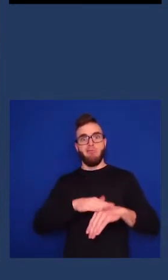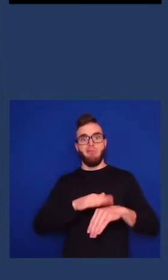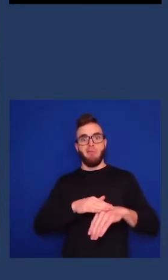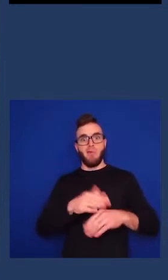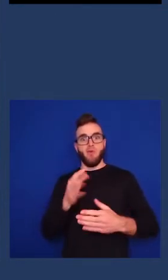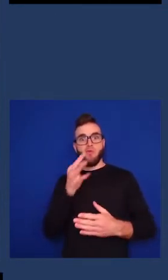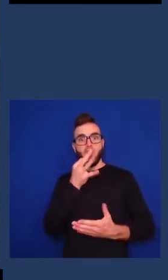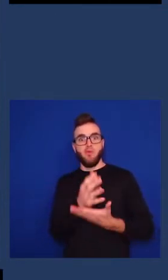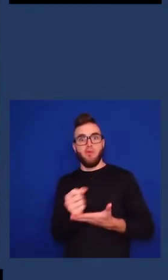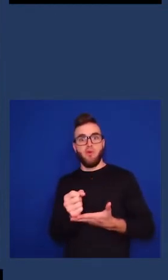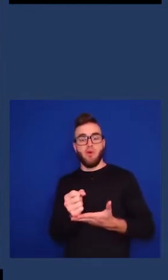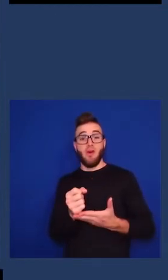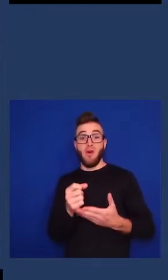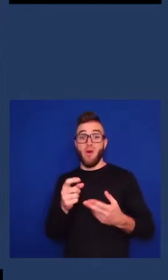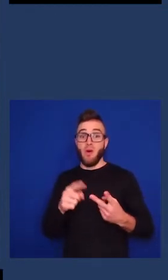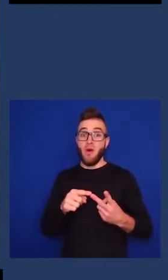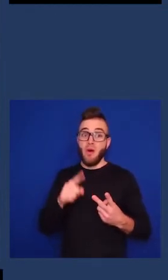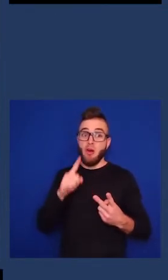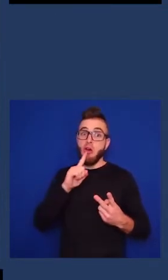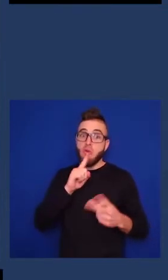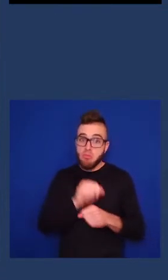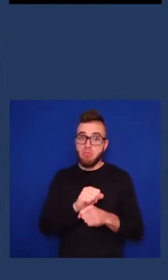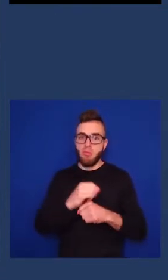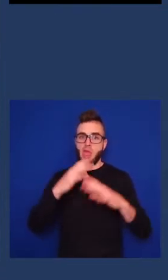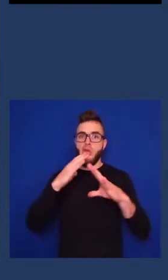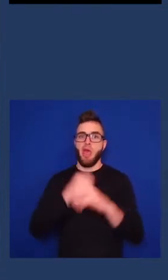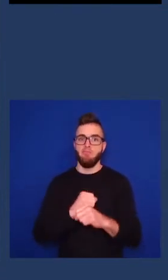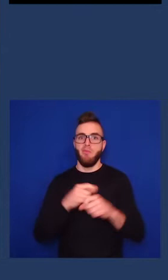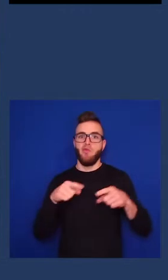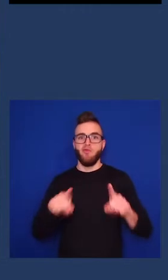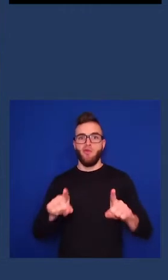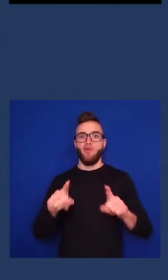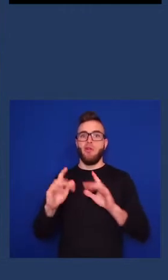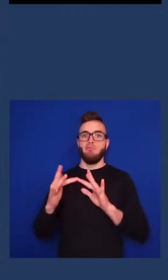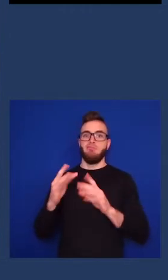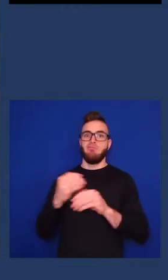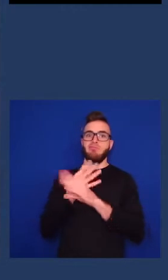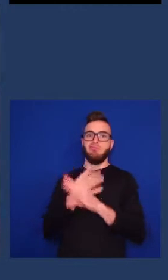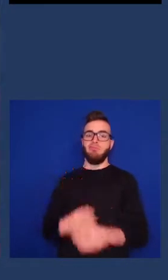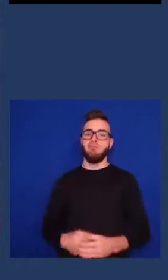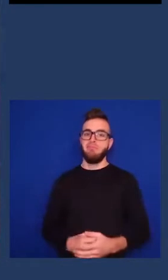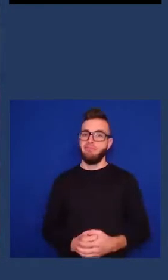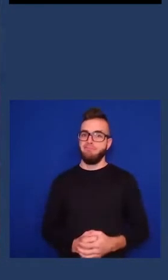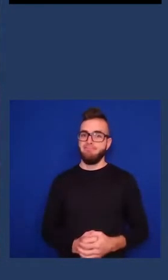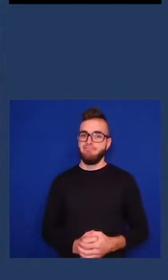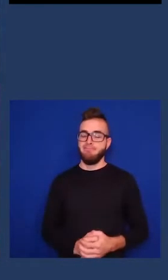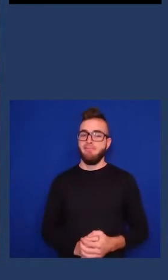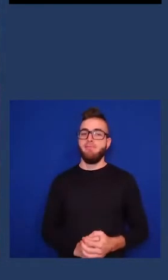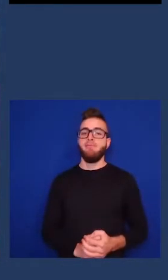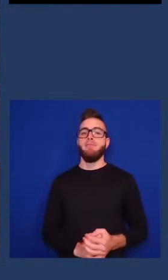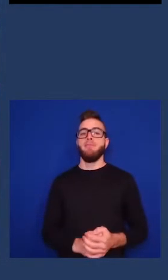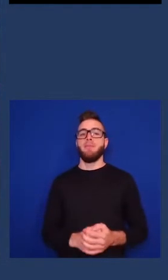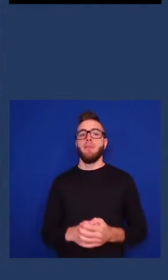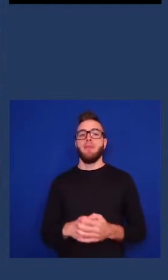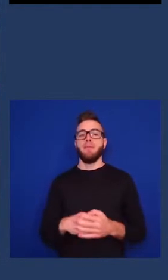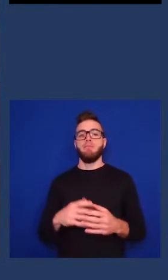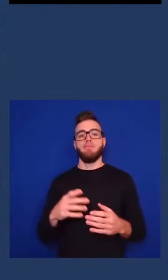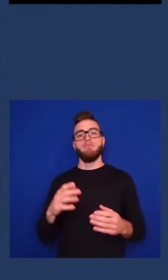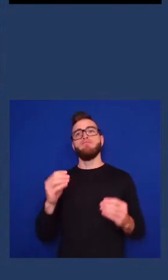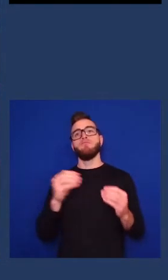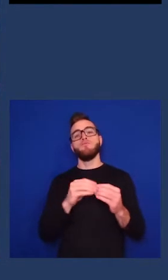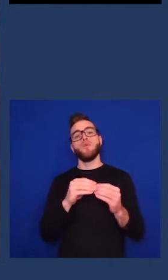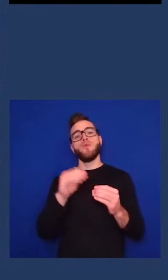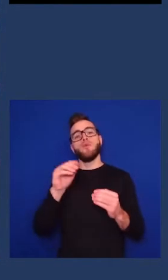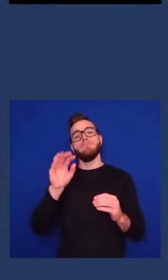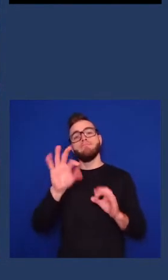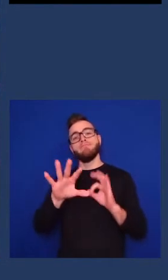worse, having your device die on you while you're conducting your virtual interview. Additionally, some more tips for checking and